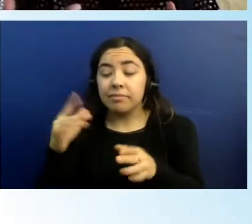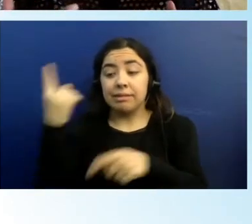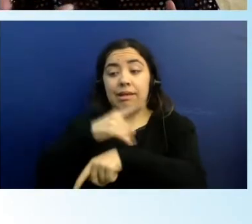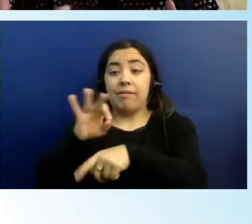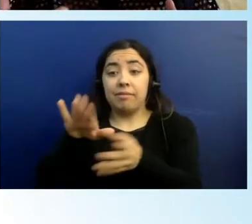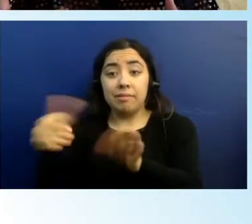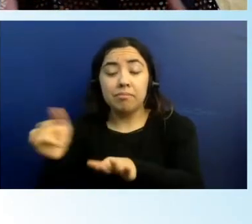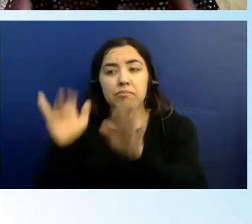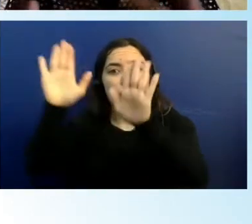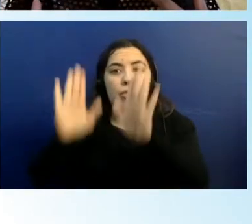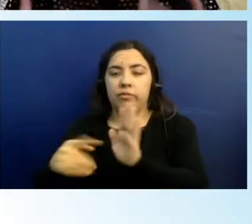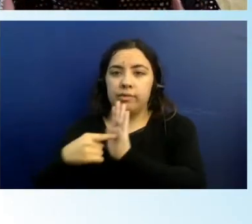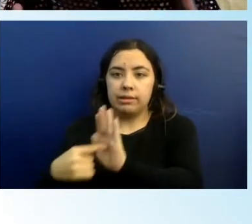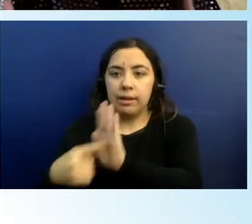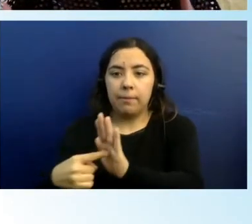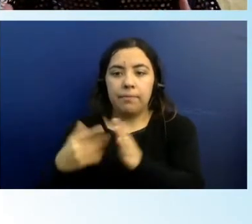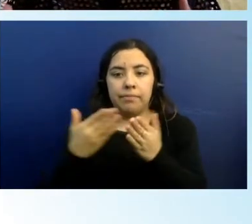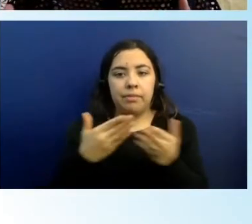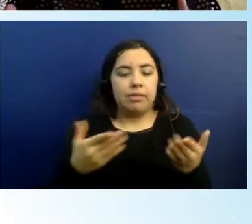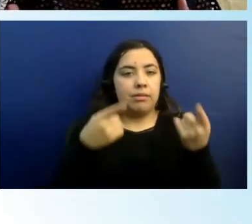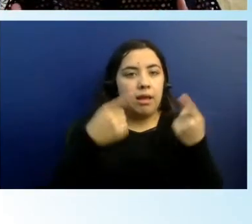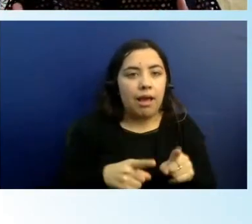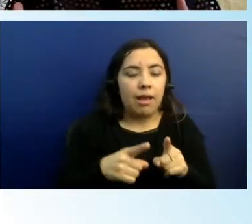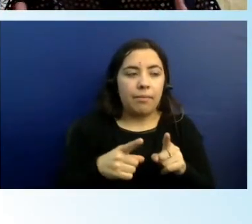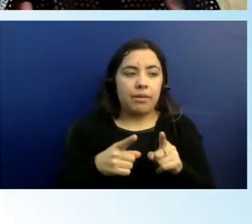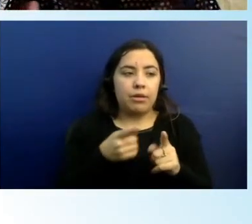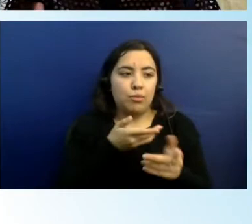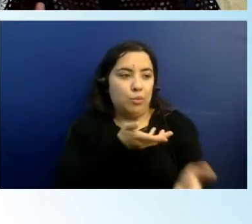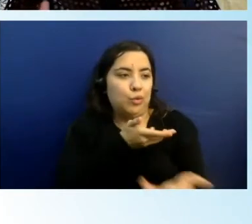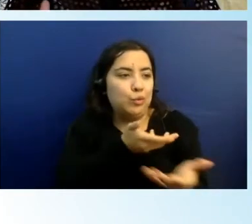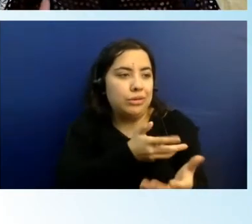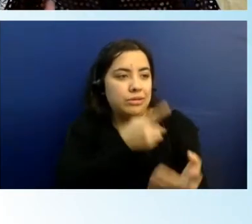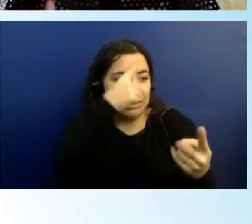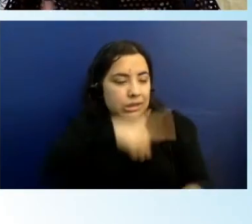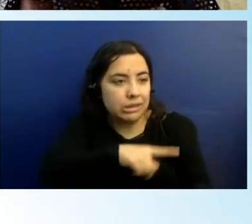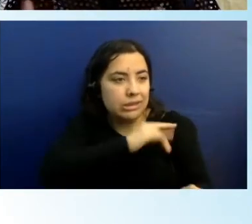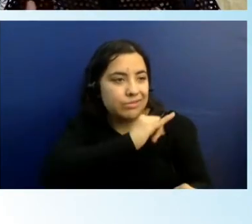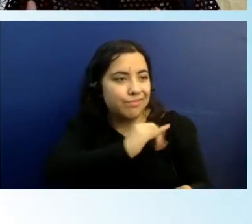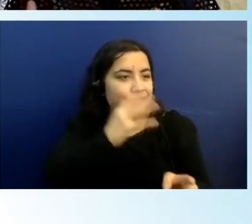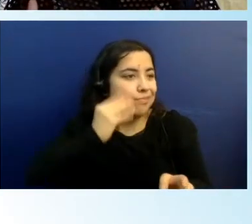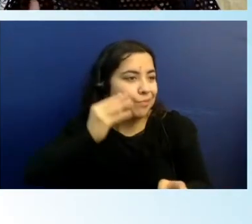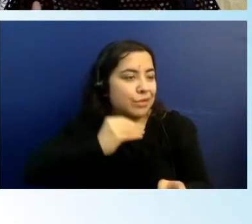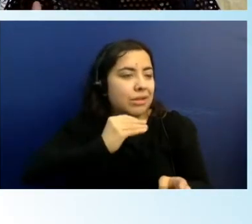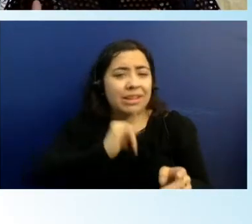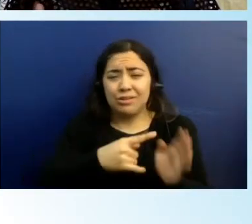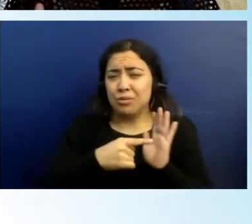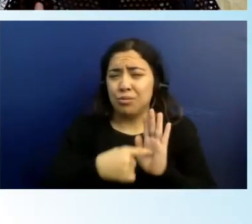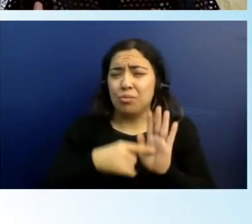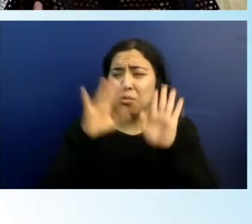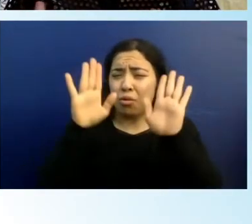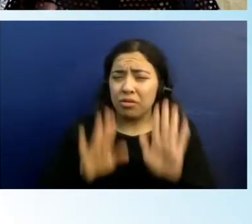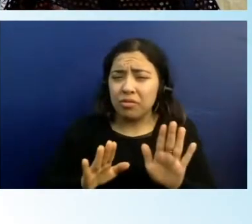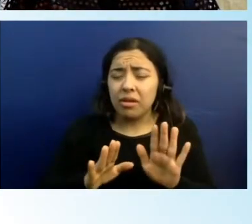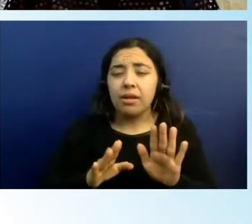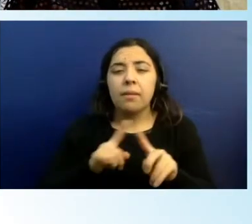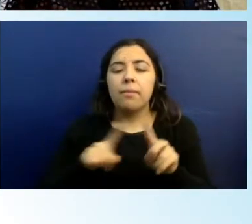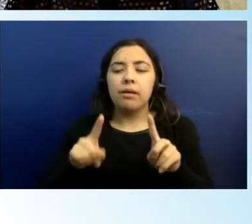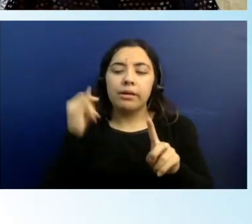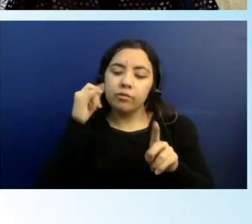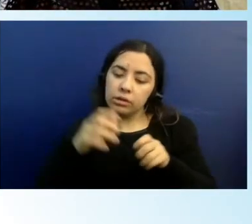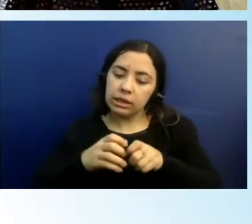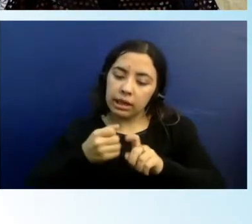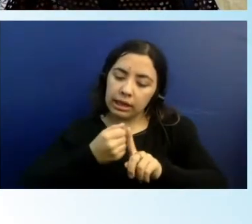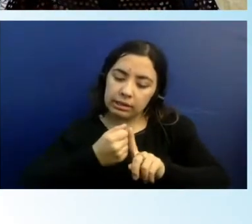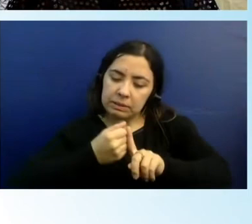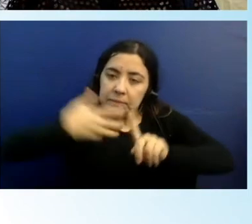that happen ritualistically are great examples. But you know, really expand and don't feel like if